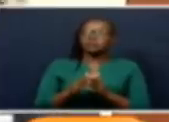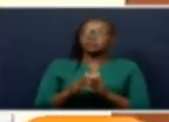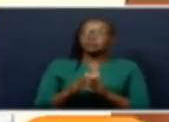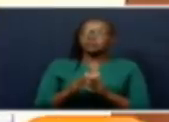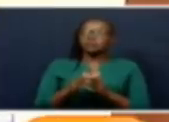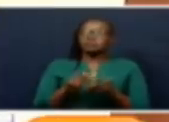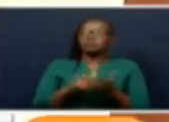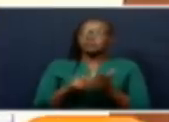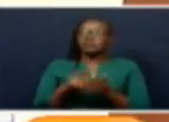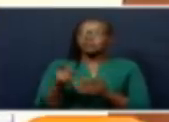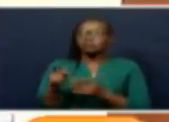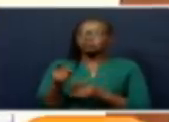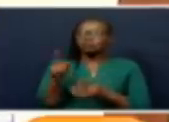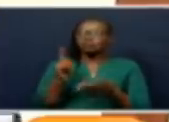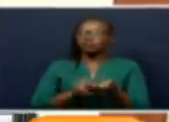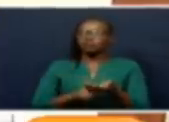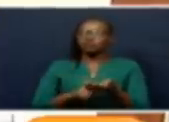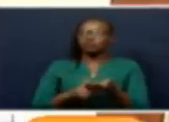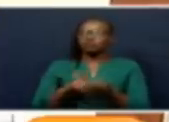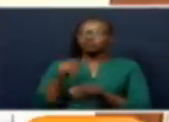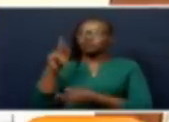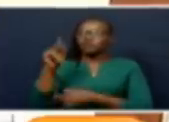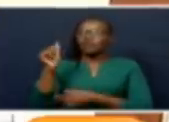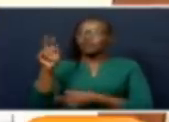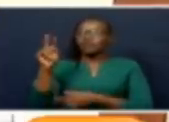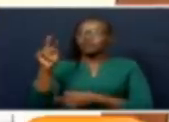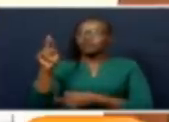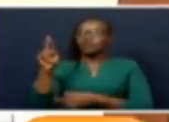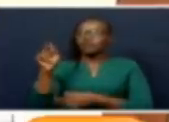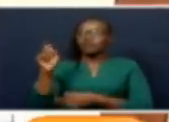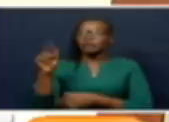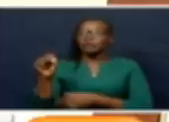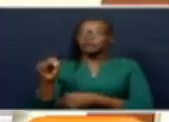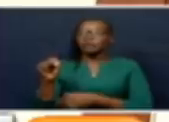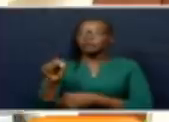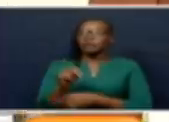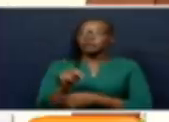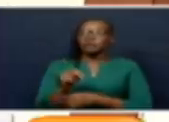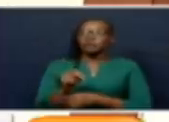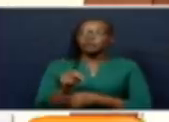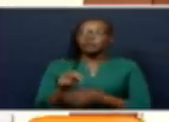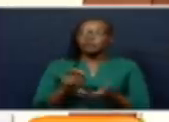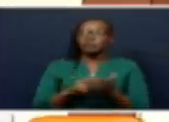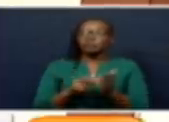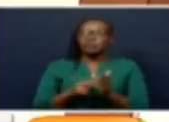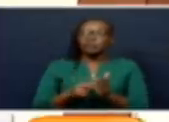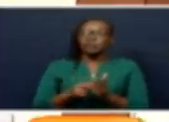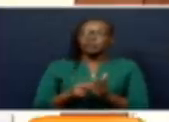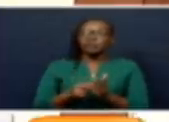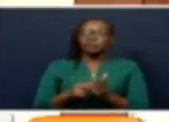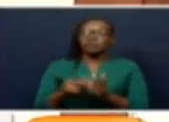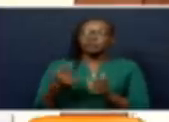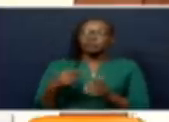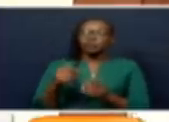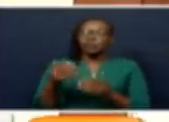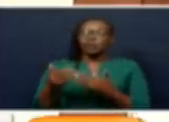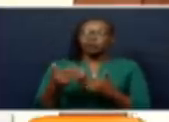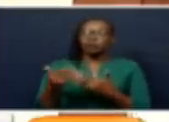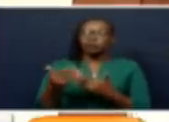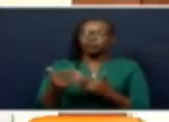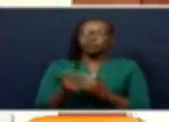to Karen, where Raila stays, it's not less than 5 minutes. Yeah. He's down